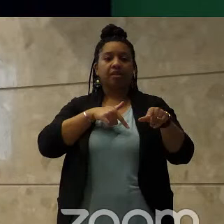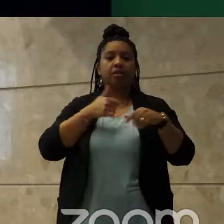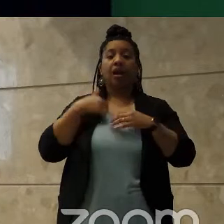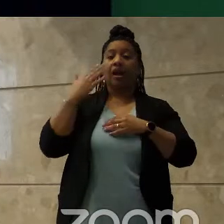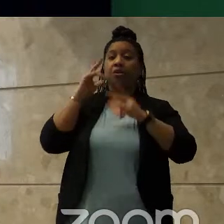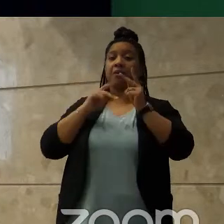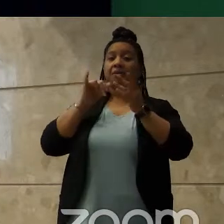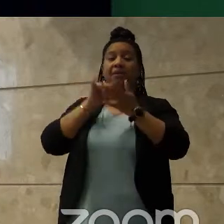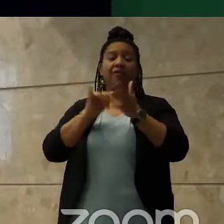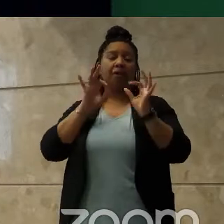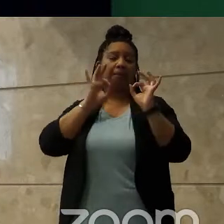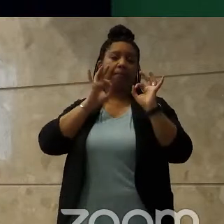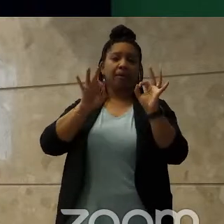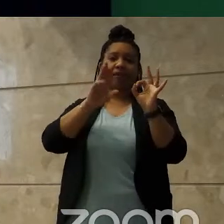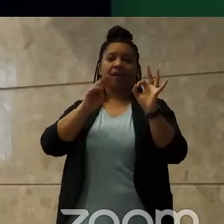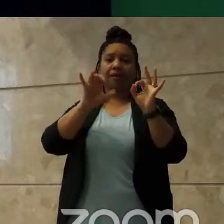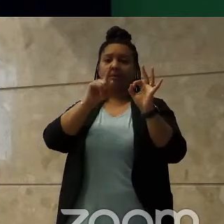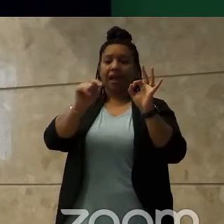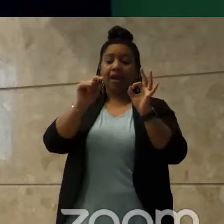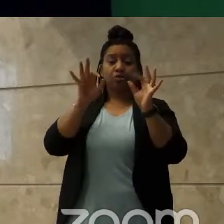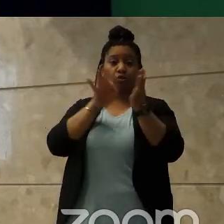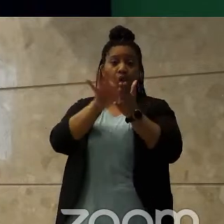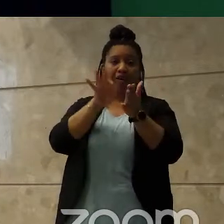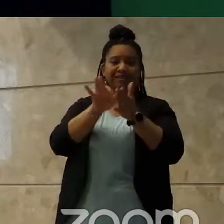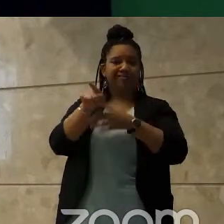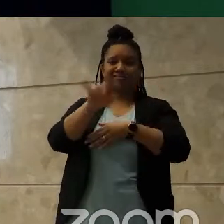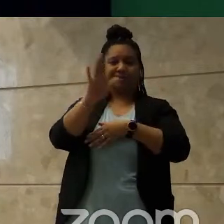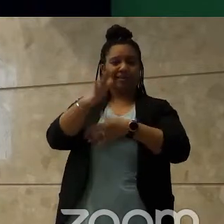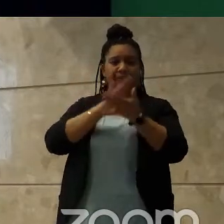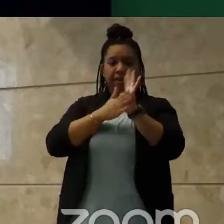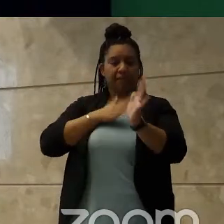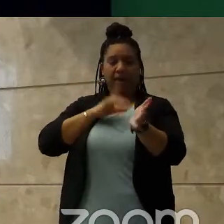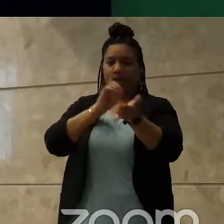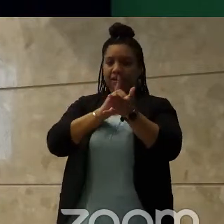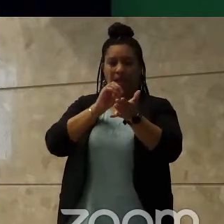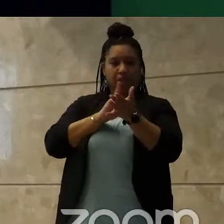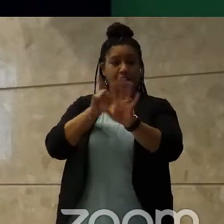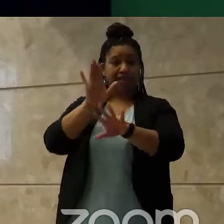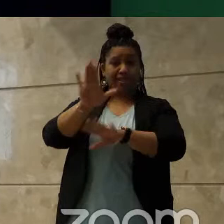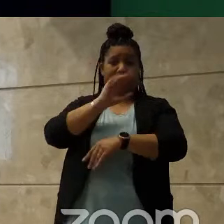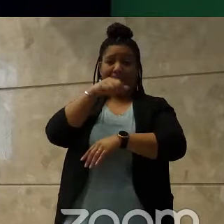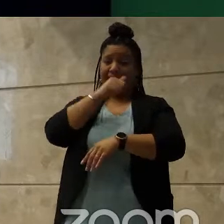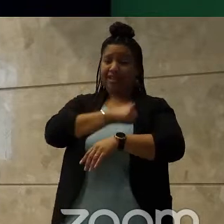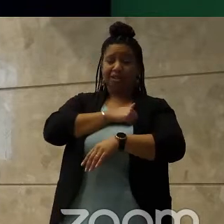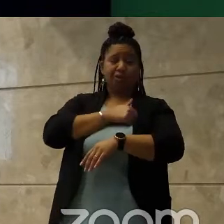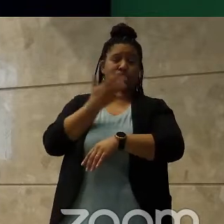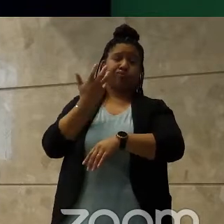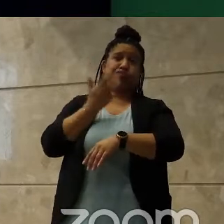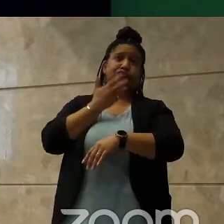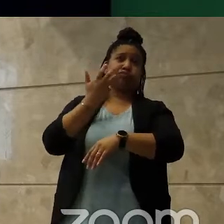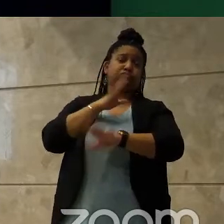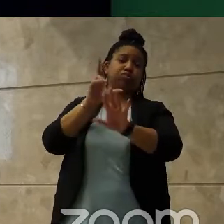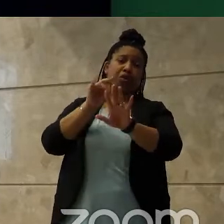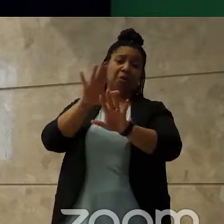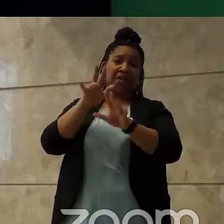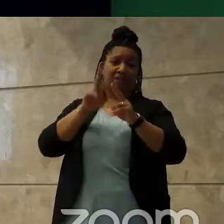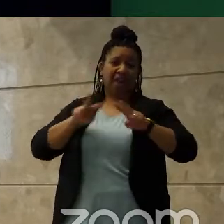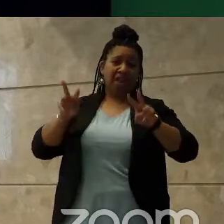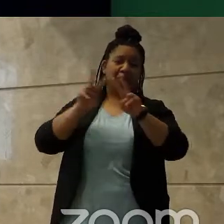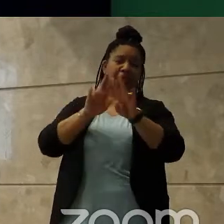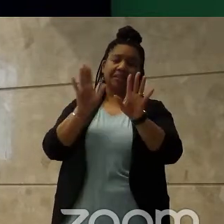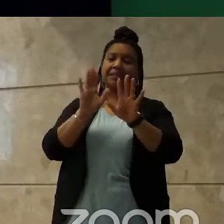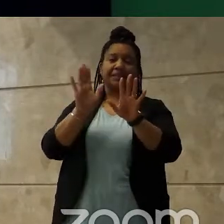perfect MCAT scores and they would never be my doctor because I'm still working on their attitudes, right, and their values, all